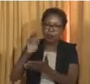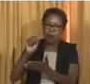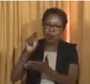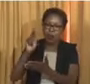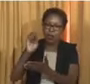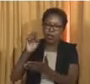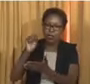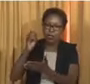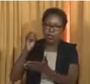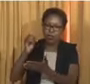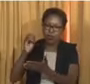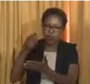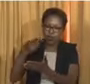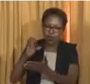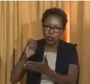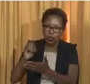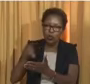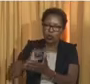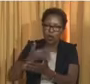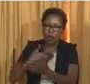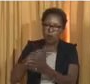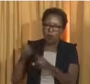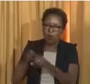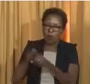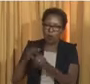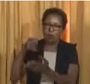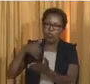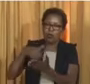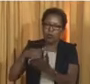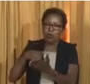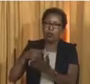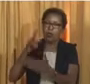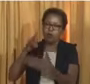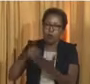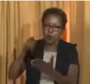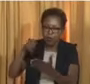we have also captured what was said